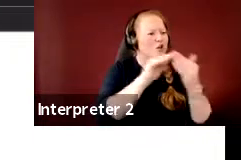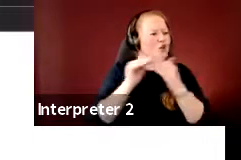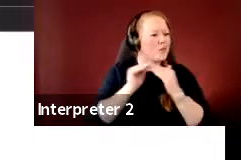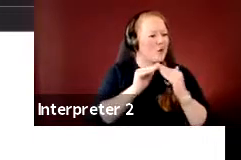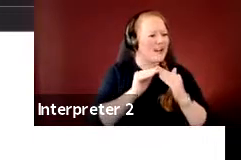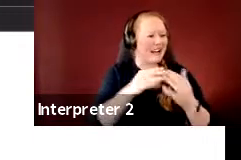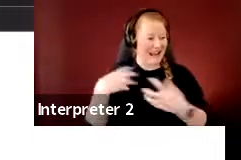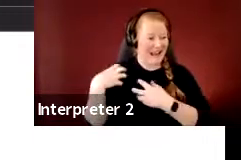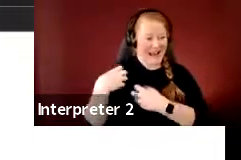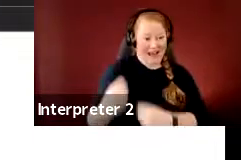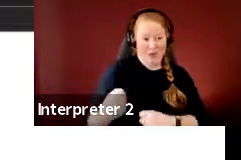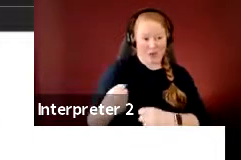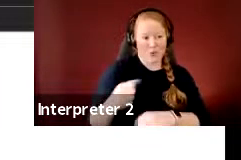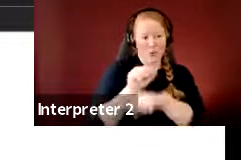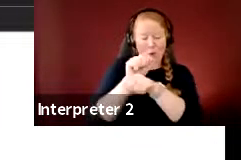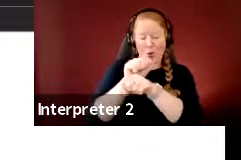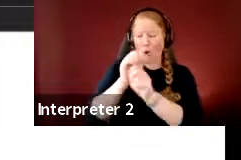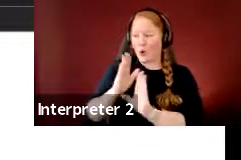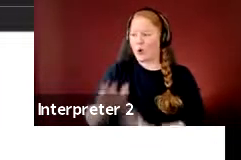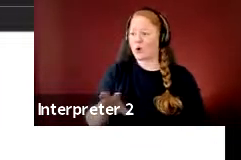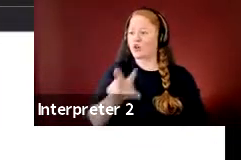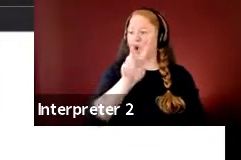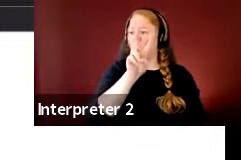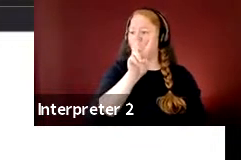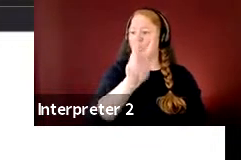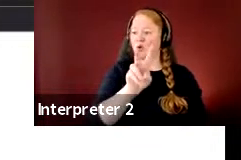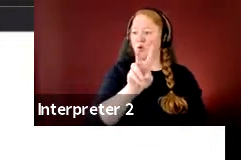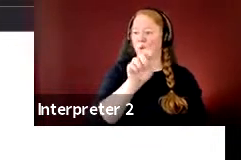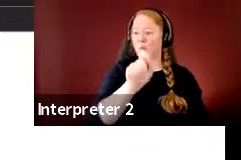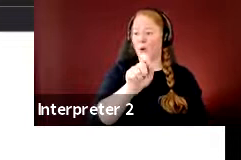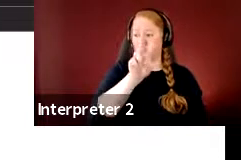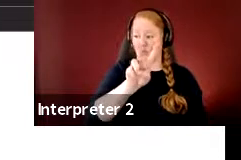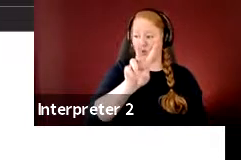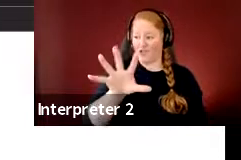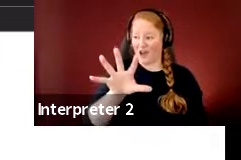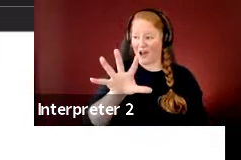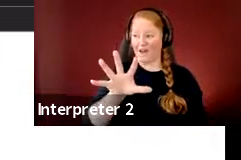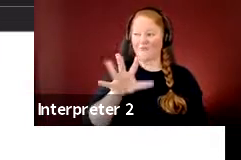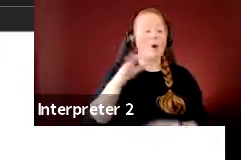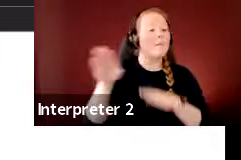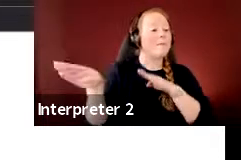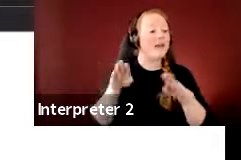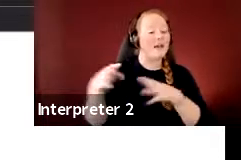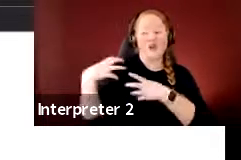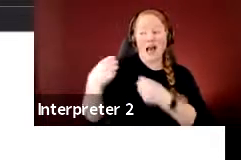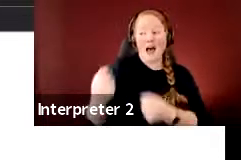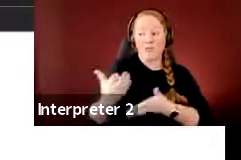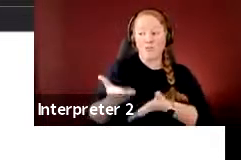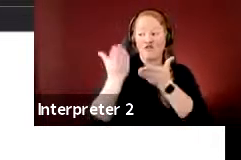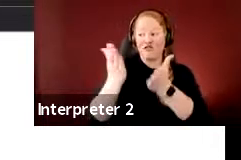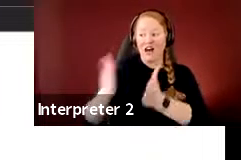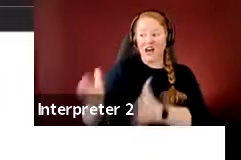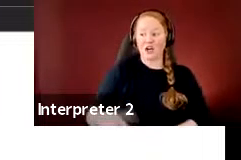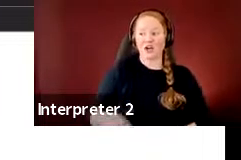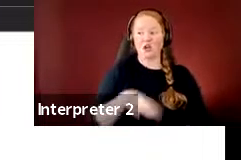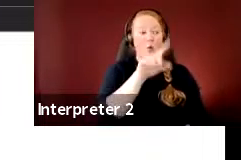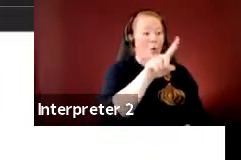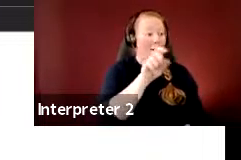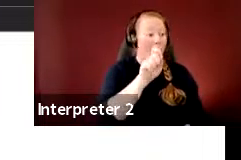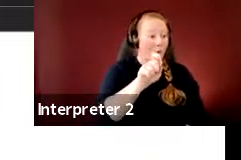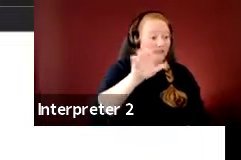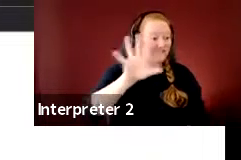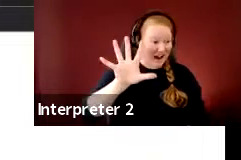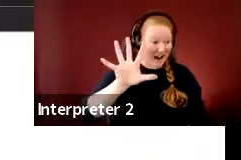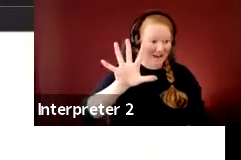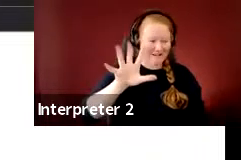2.25 million going to behavioral health providers, 1.5 million going to home health care and